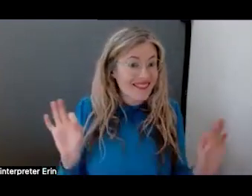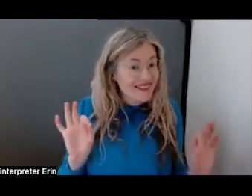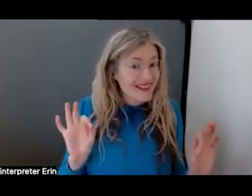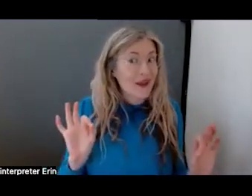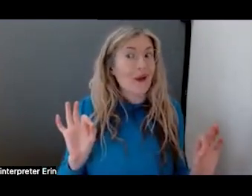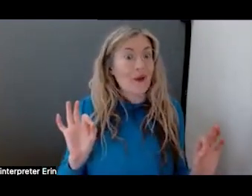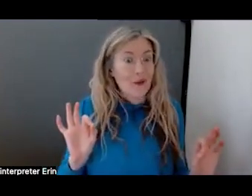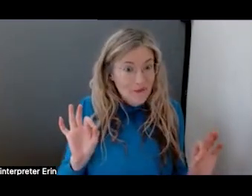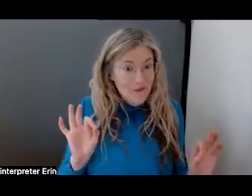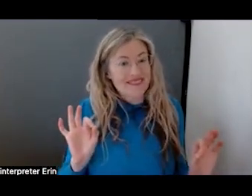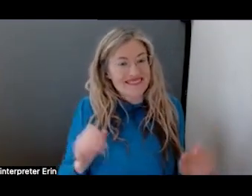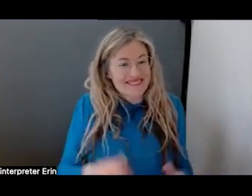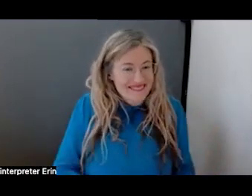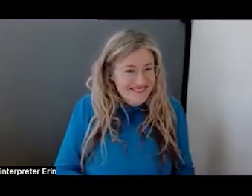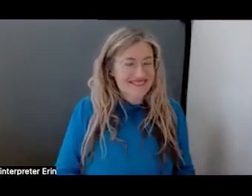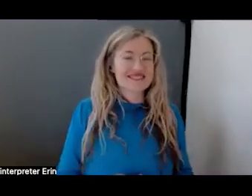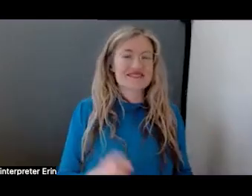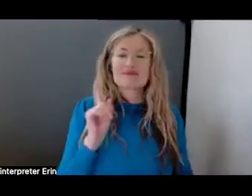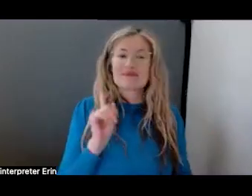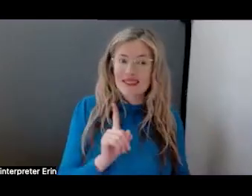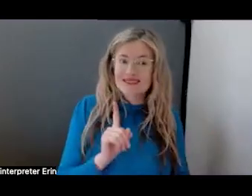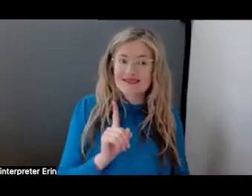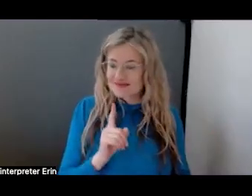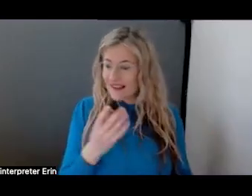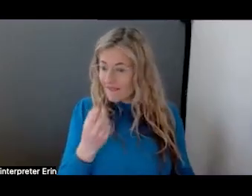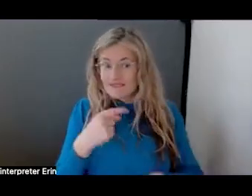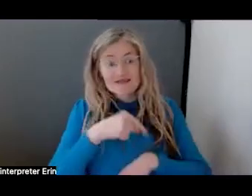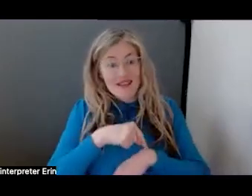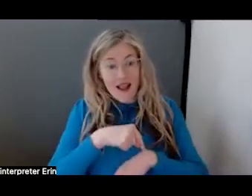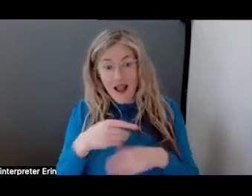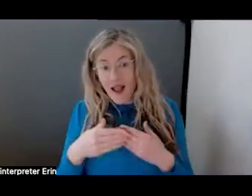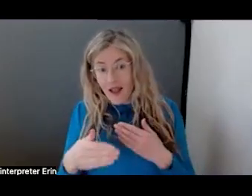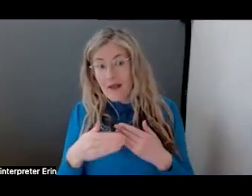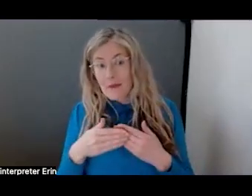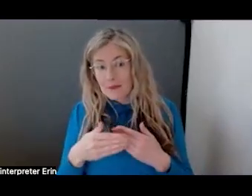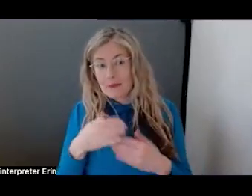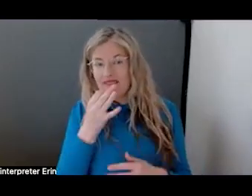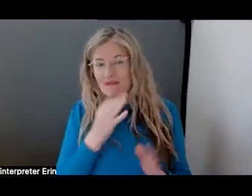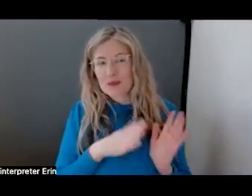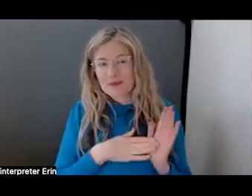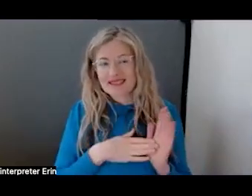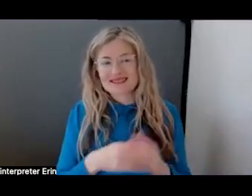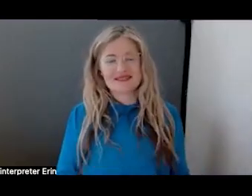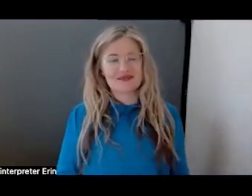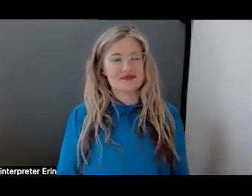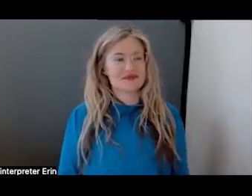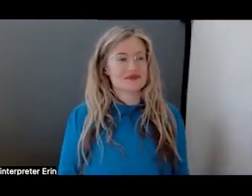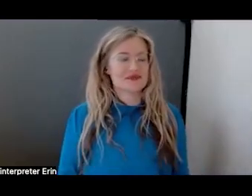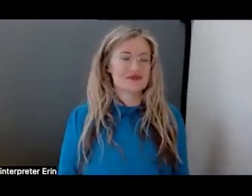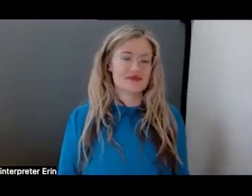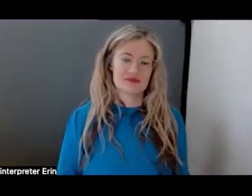online participants, but we have a few minutes left. So I kindly